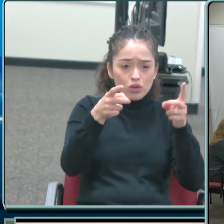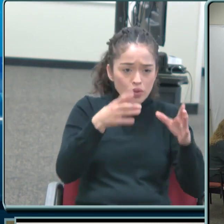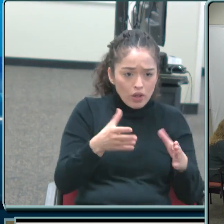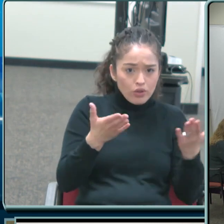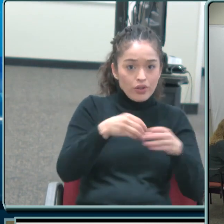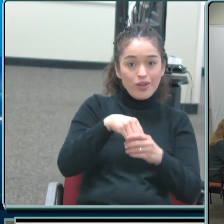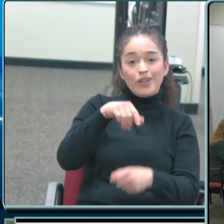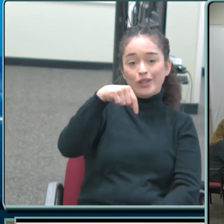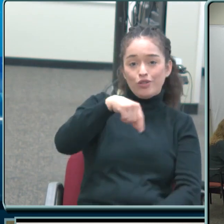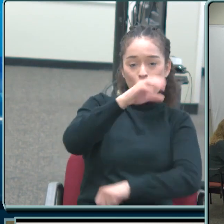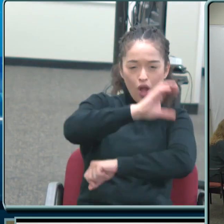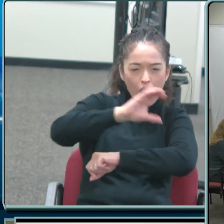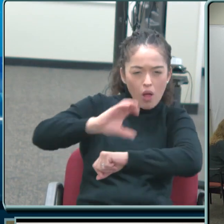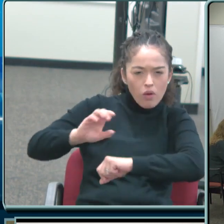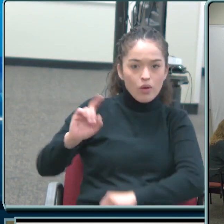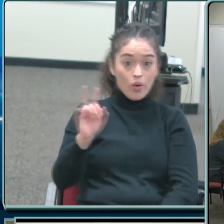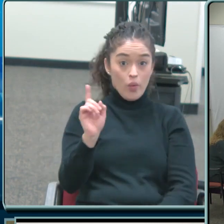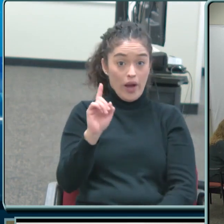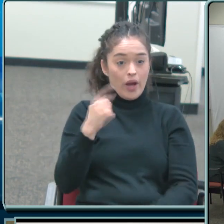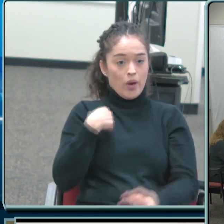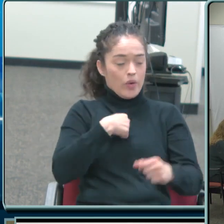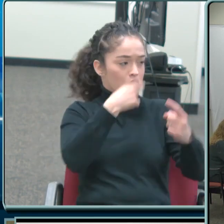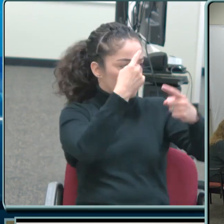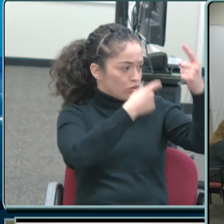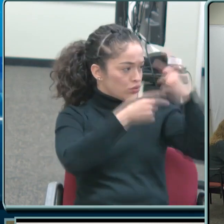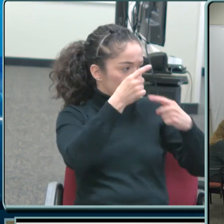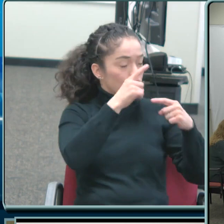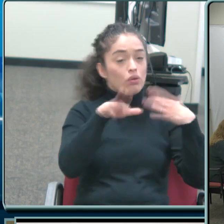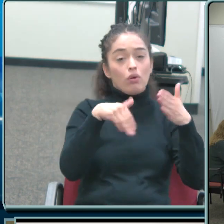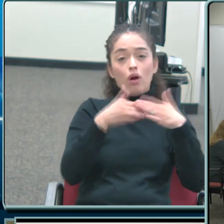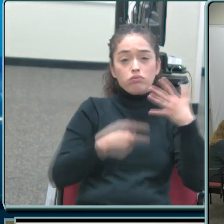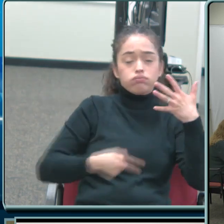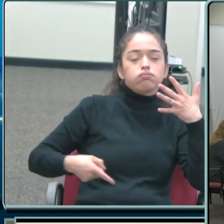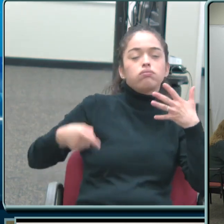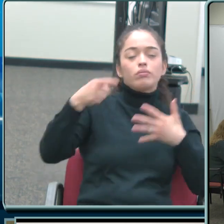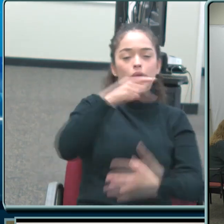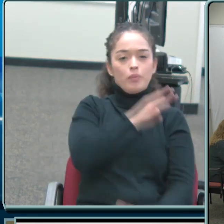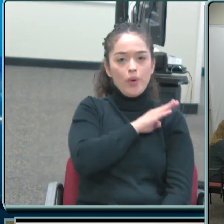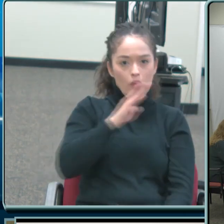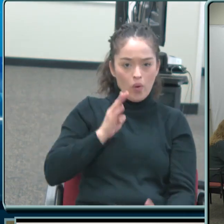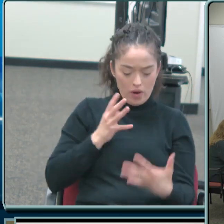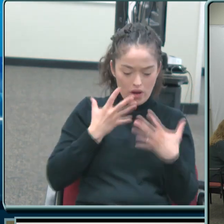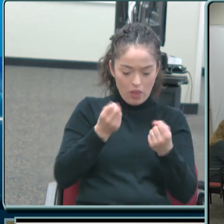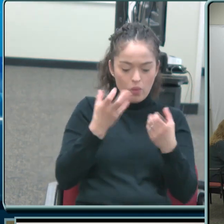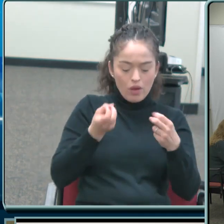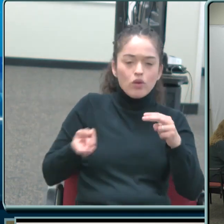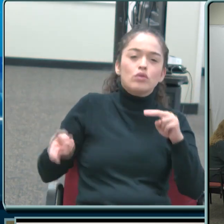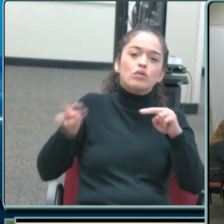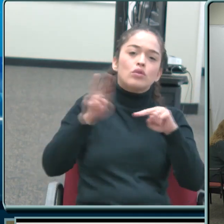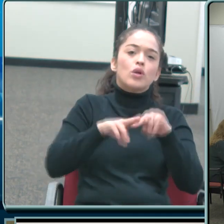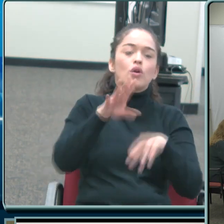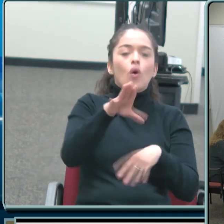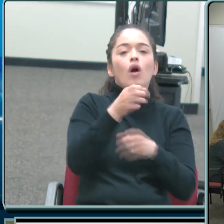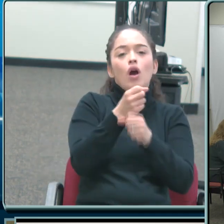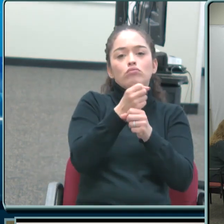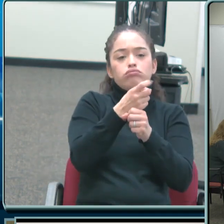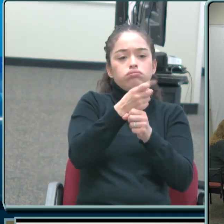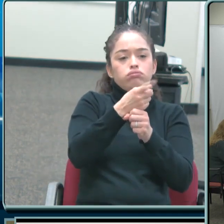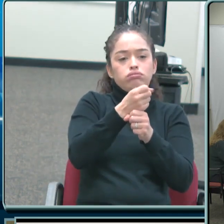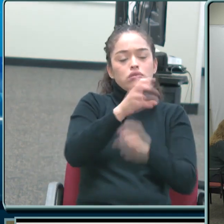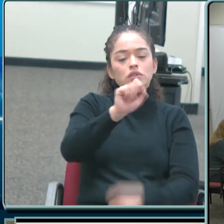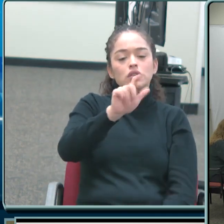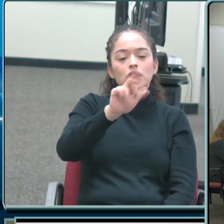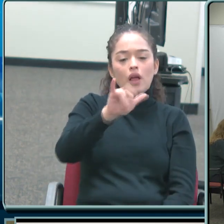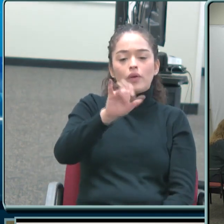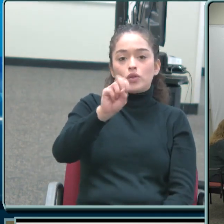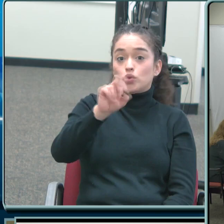Colorado, and whereas, in consideration of the above, the Board of Health wishes to increase the annual salary of Susan Whelan,